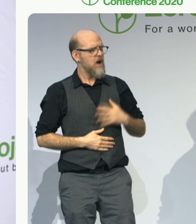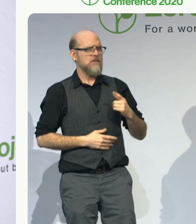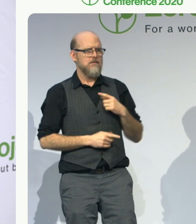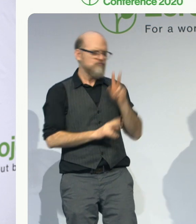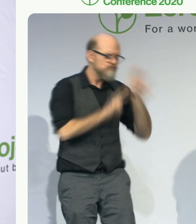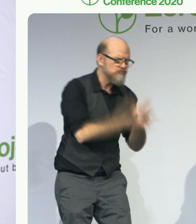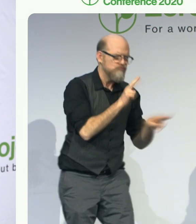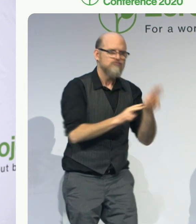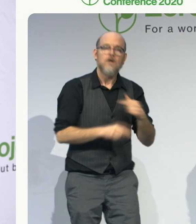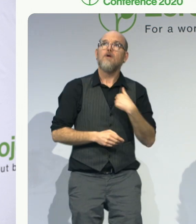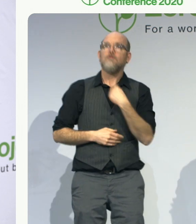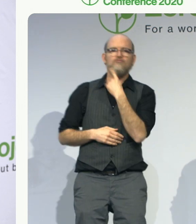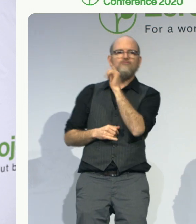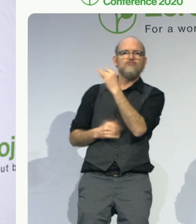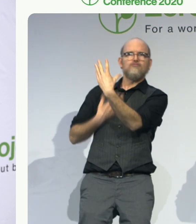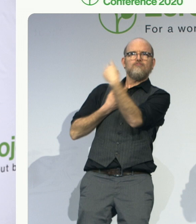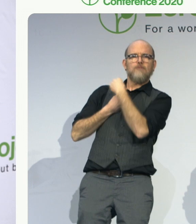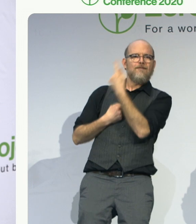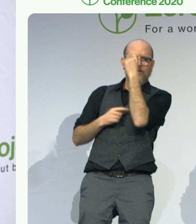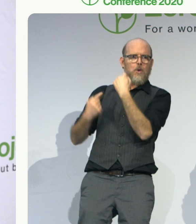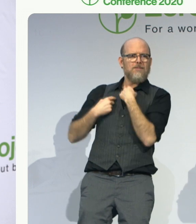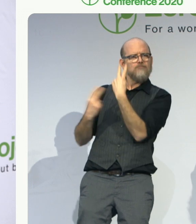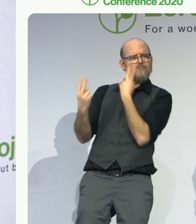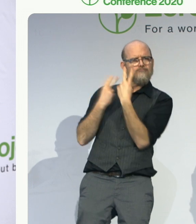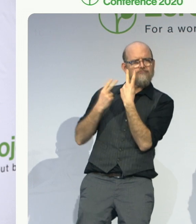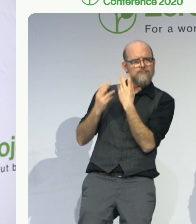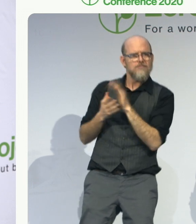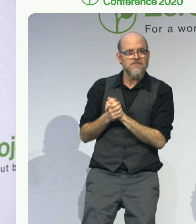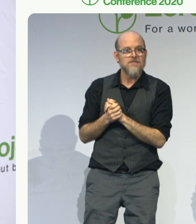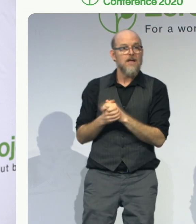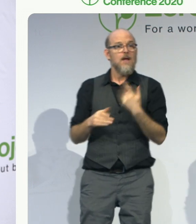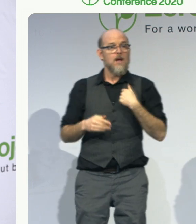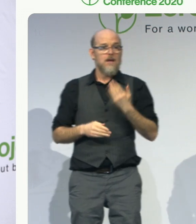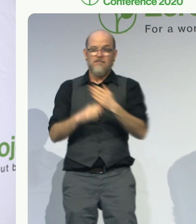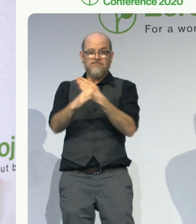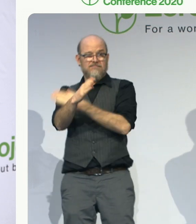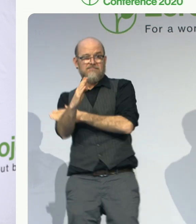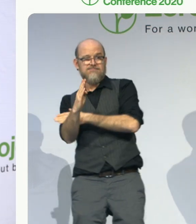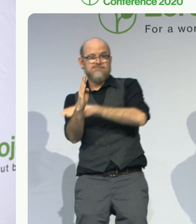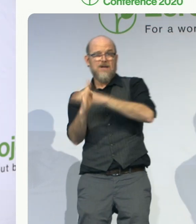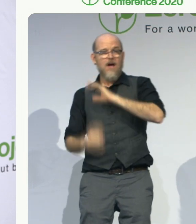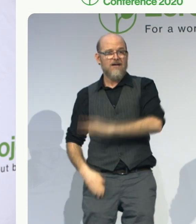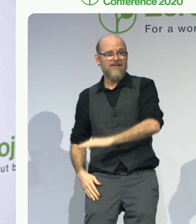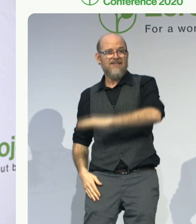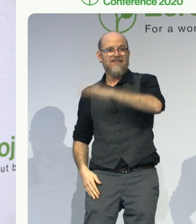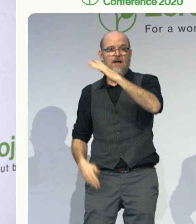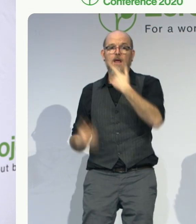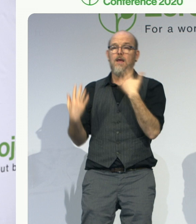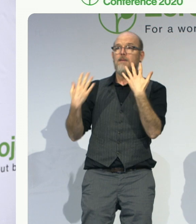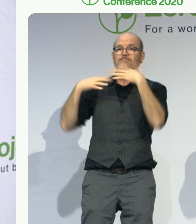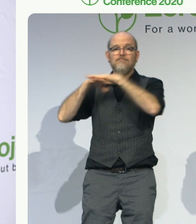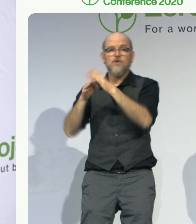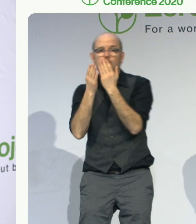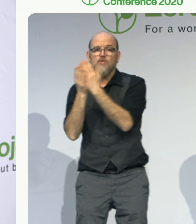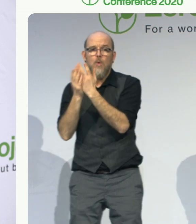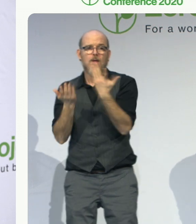private mainstream school in Amman, at a time where there was no national